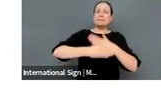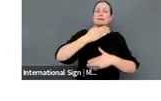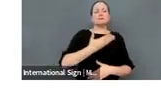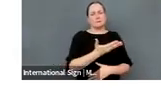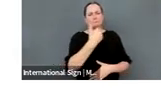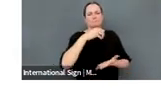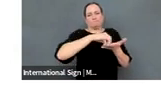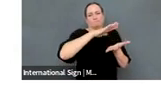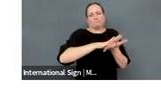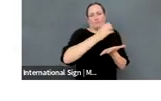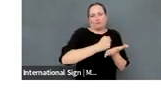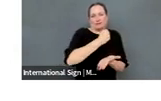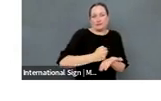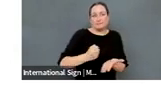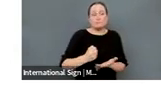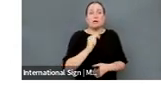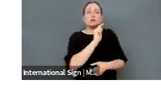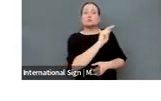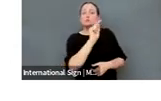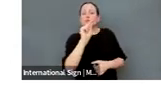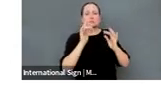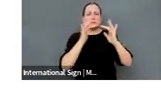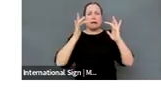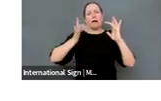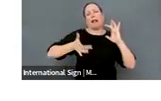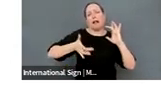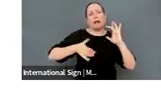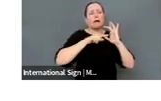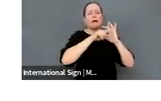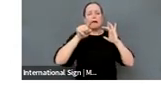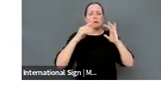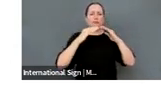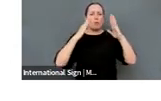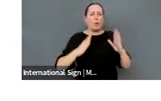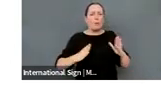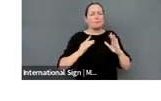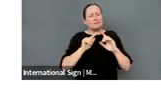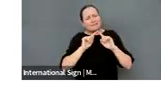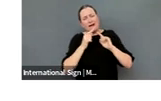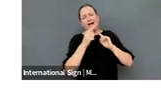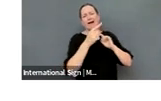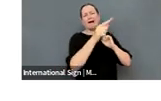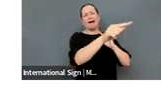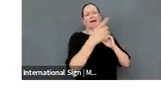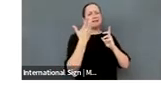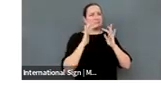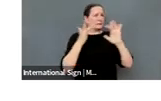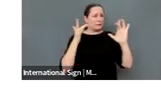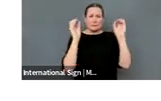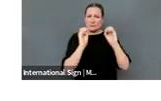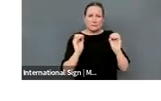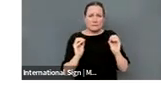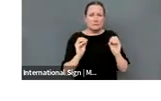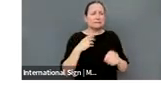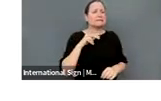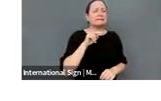in areas where there is poor internet connectivities or in rural areas. We've also supported intensified mobile